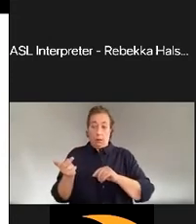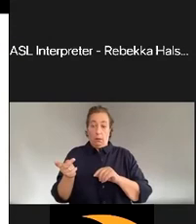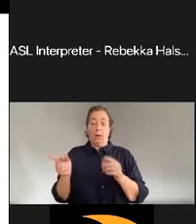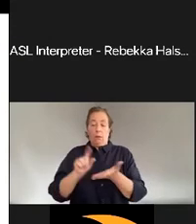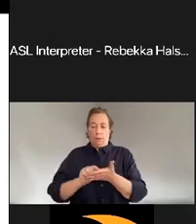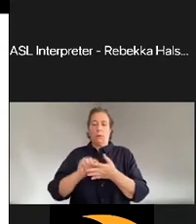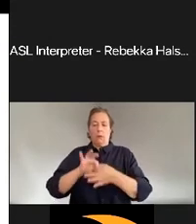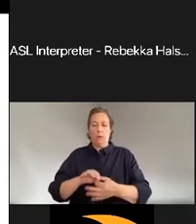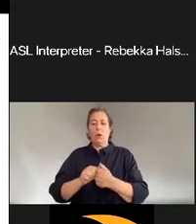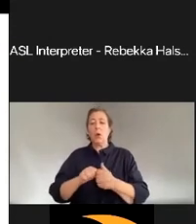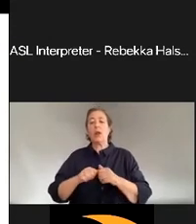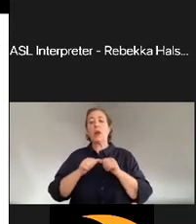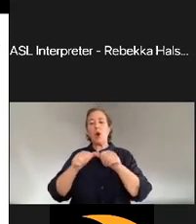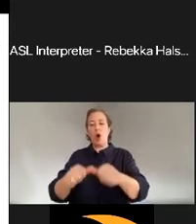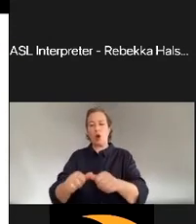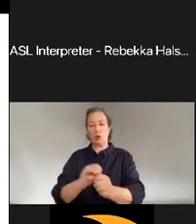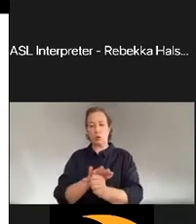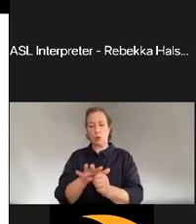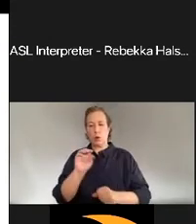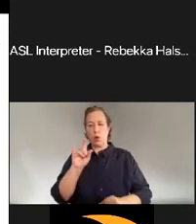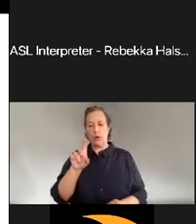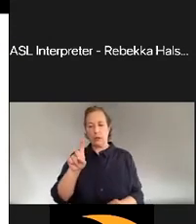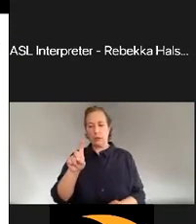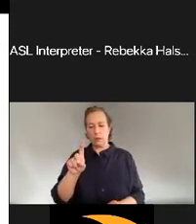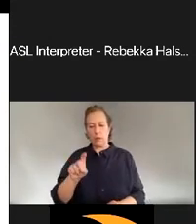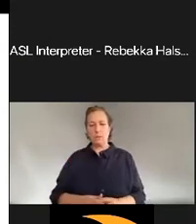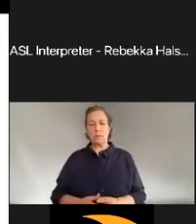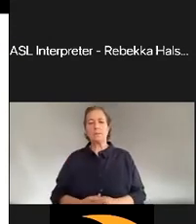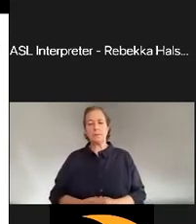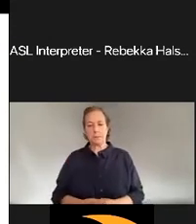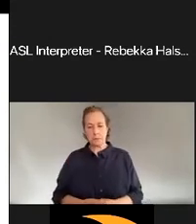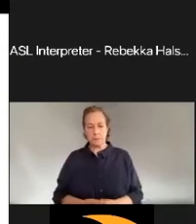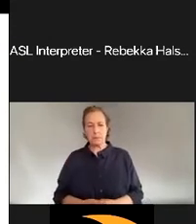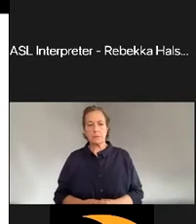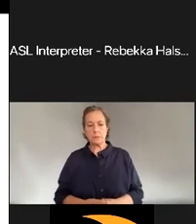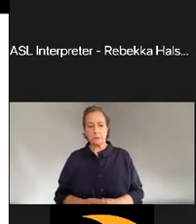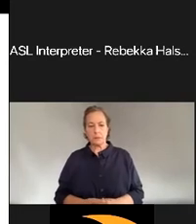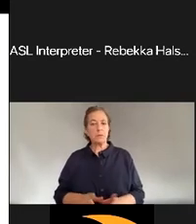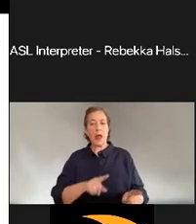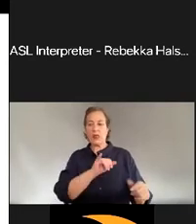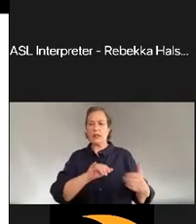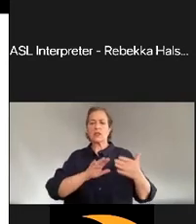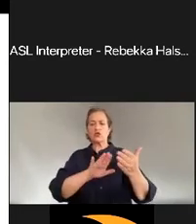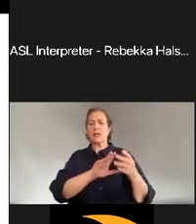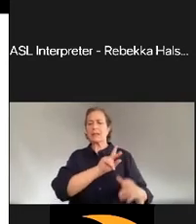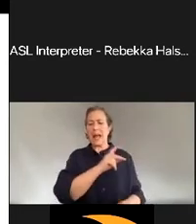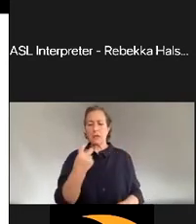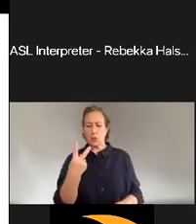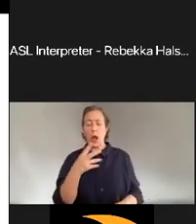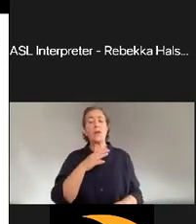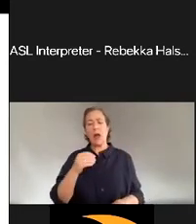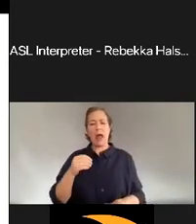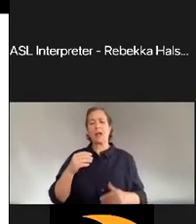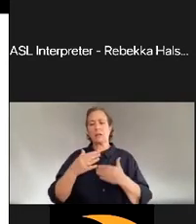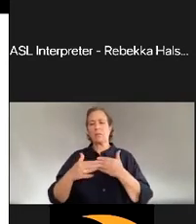and students in all school settings. So it addresses K-12 as well as post-secondary